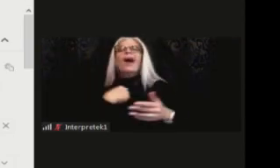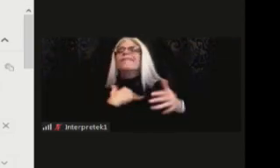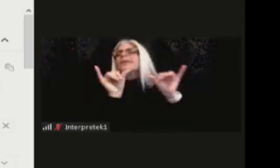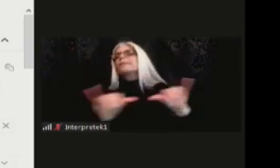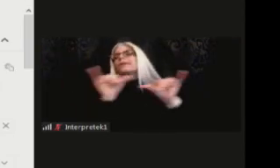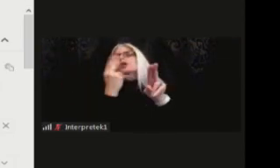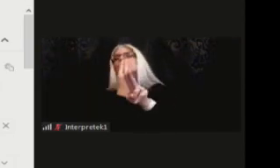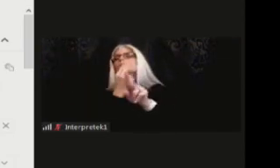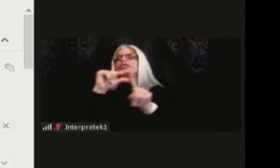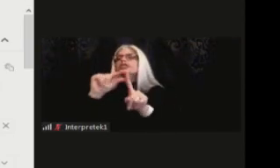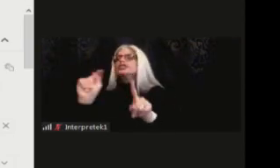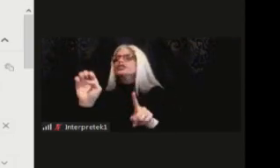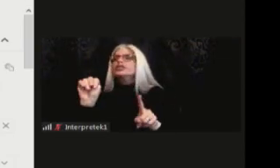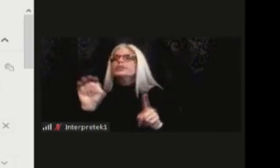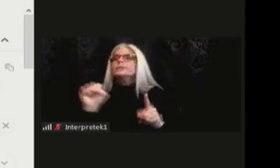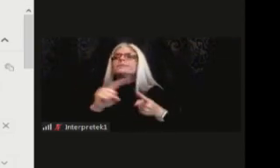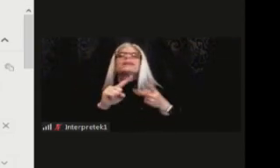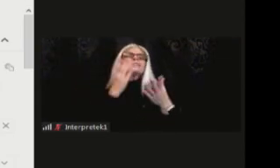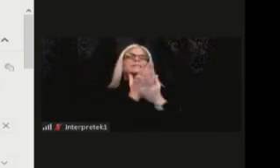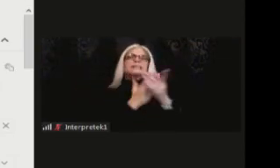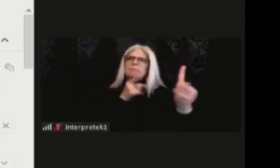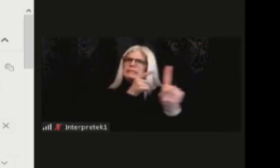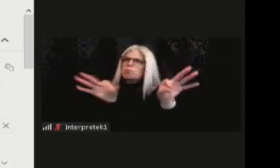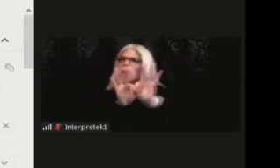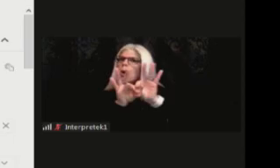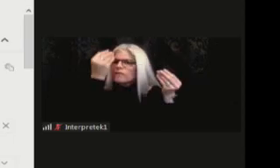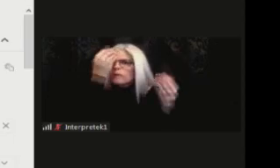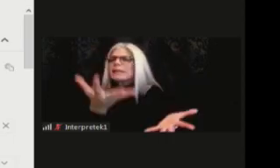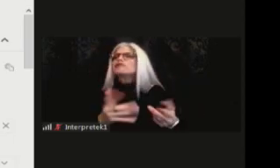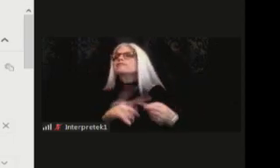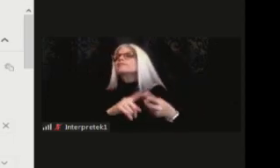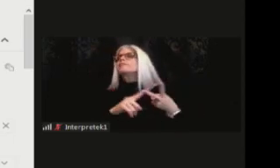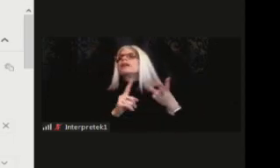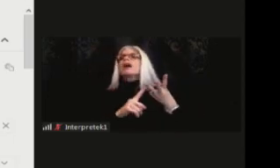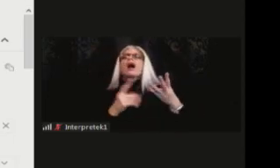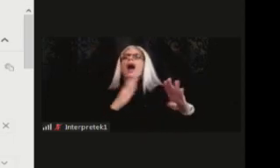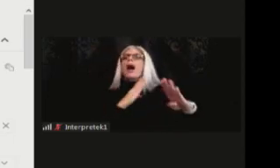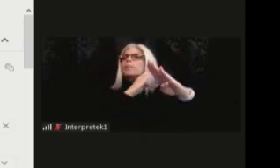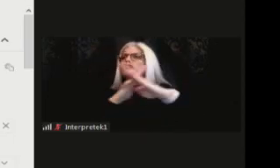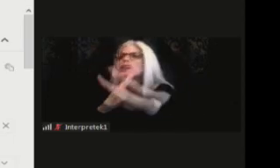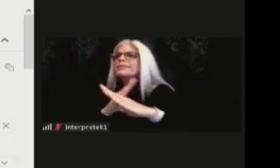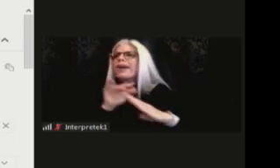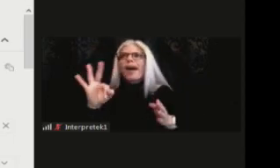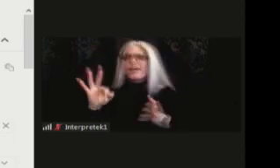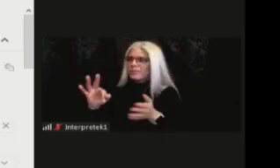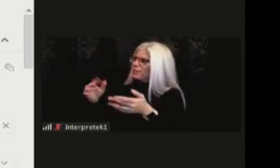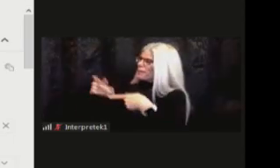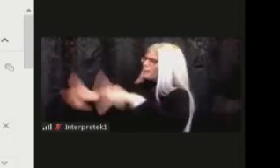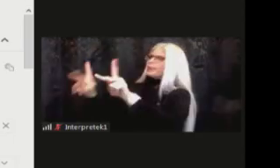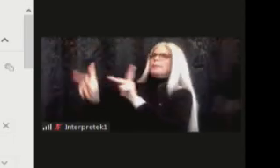points. We'll talk over the obstacles to affordability in Gainesville, the strategies we suggested to